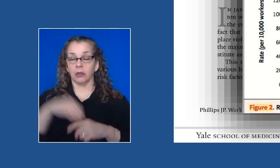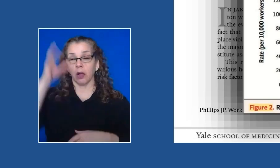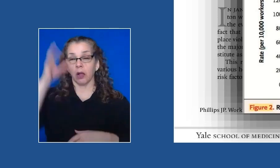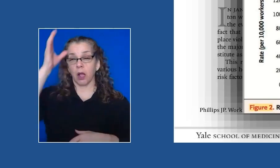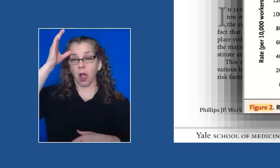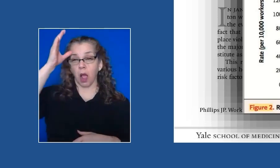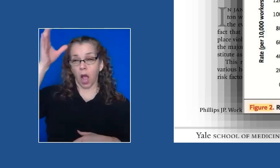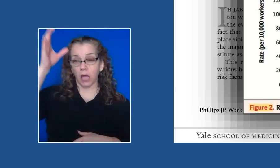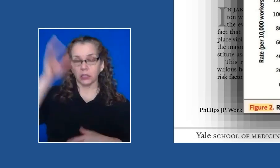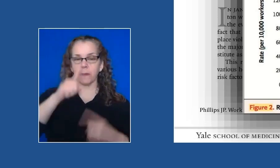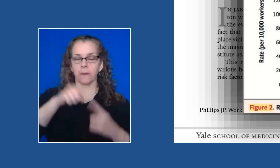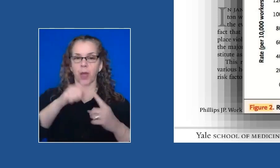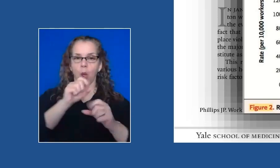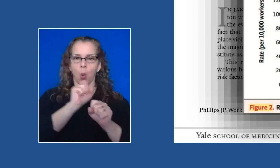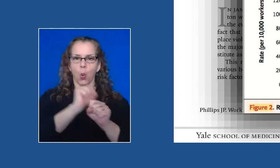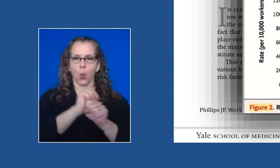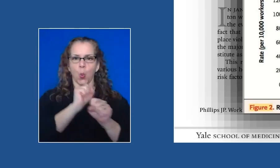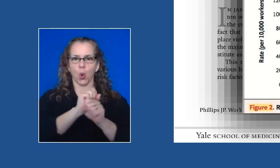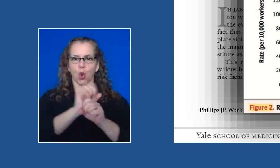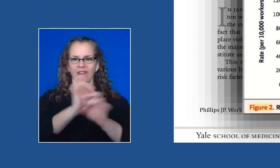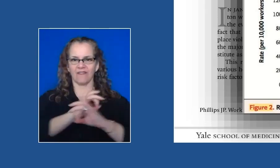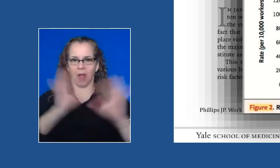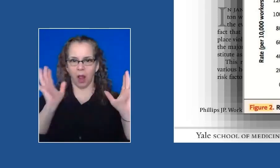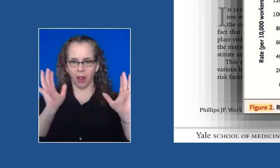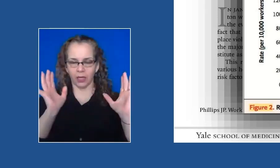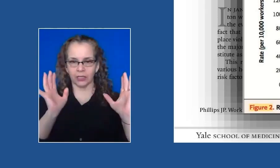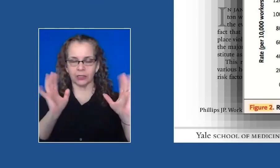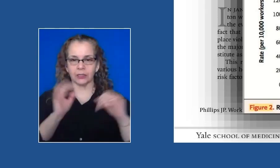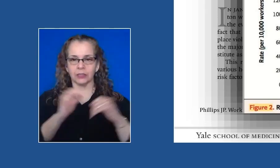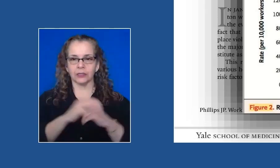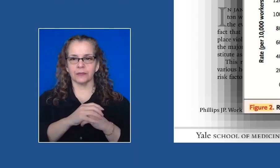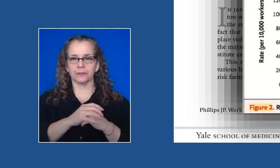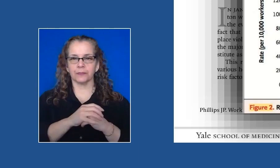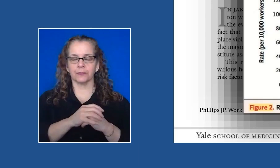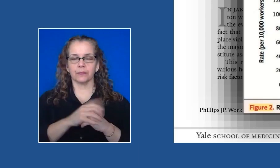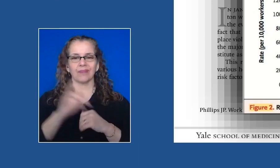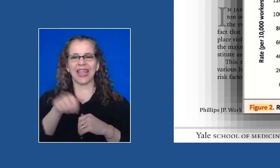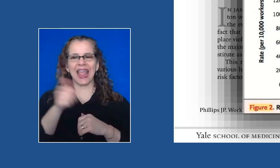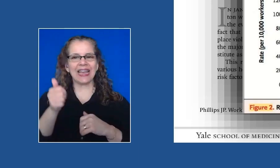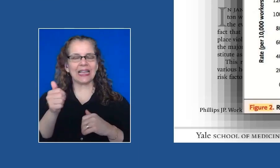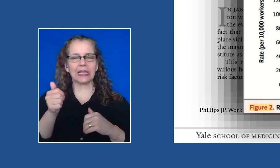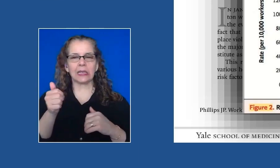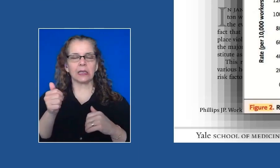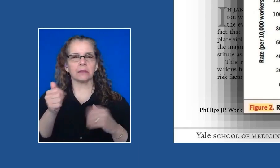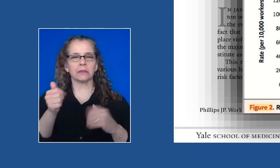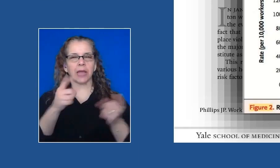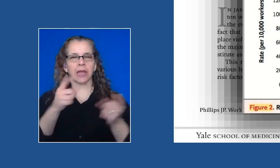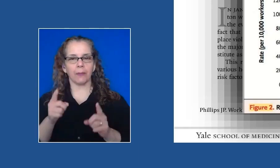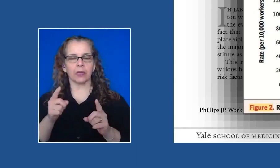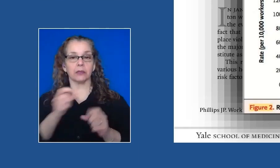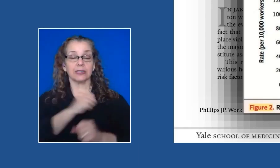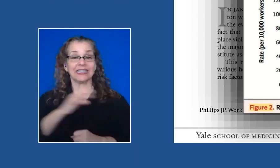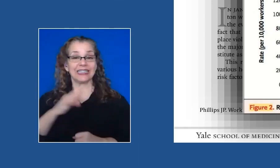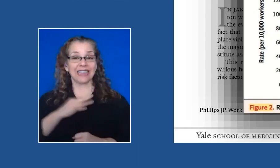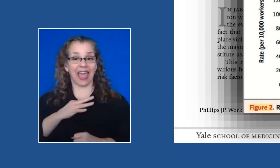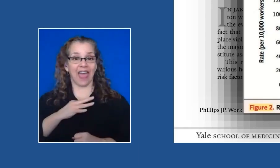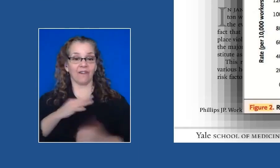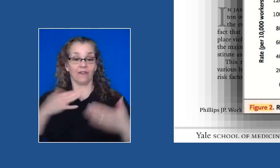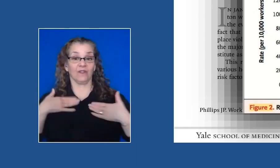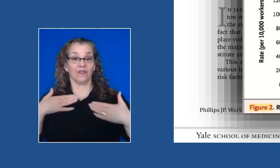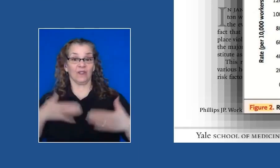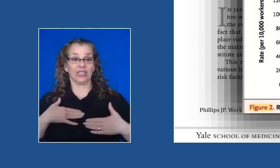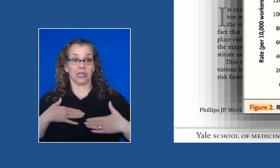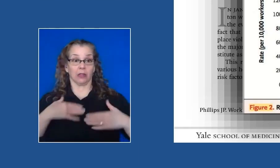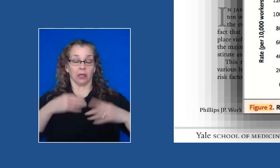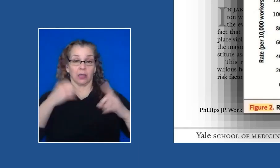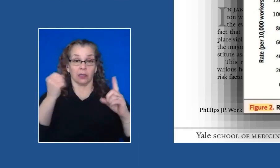violence, healthcare workplace violence. And this is any episode where staff members are physically or verbally assaulted during their time